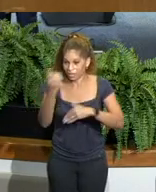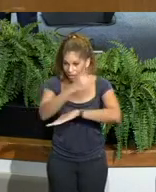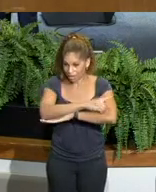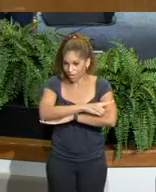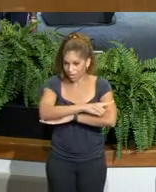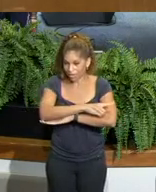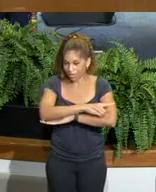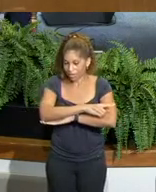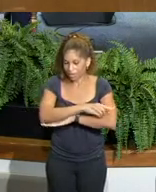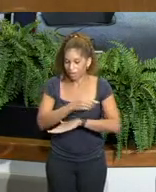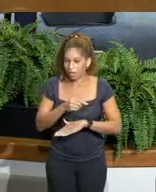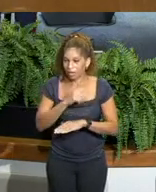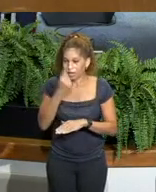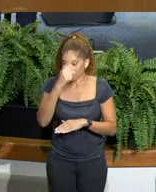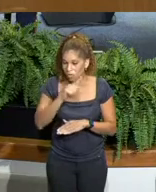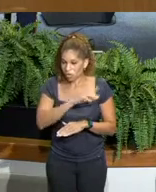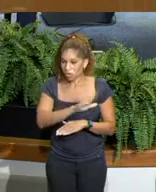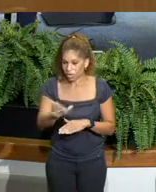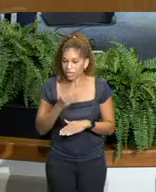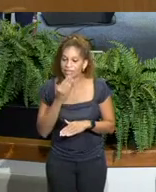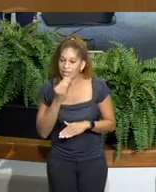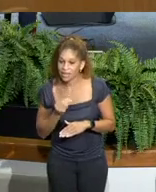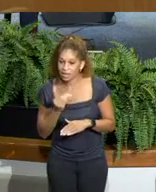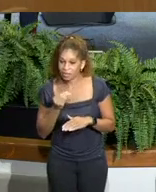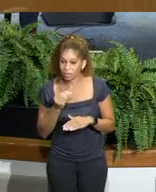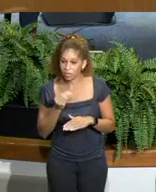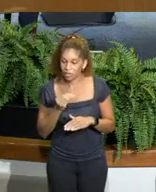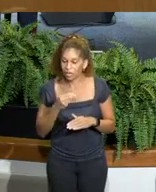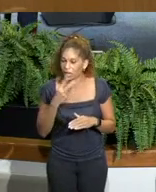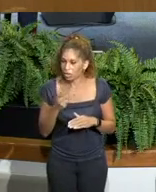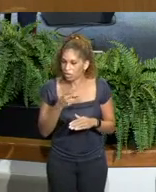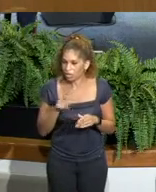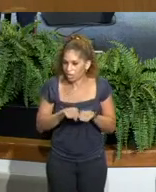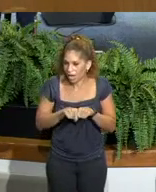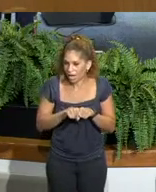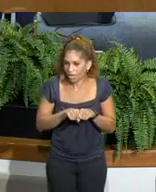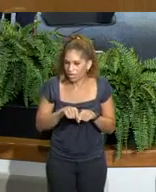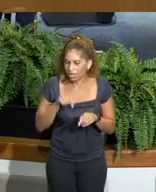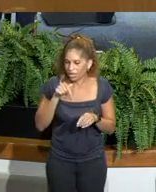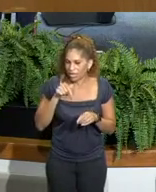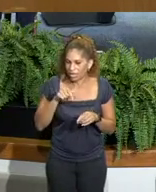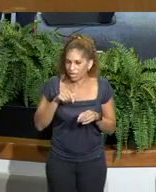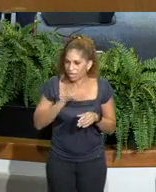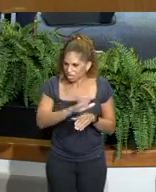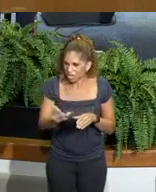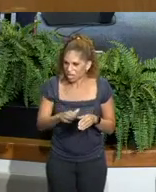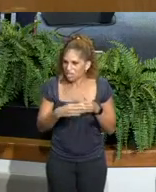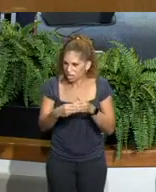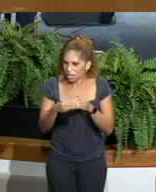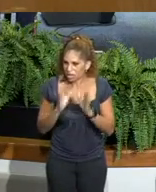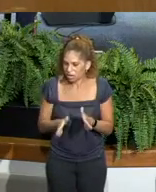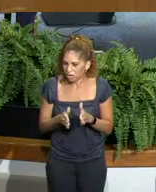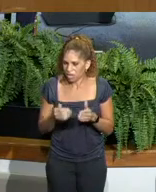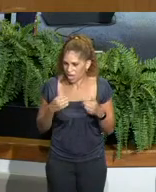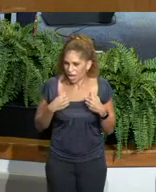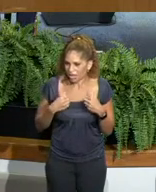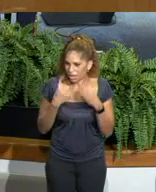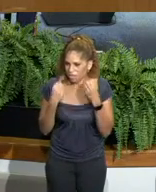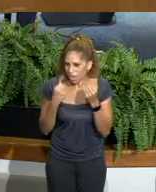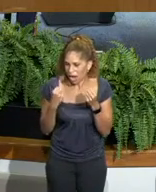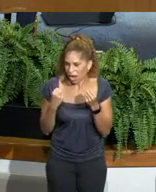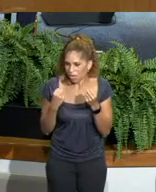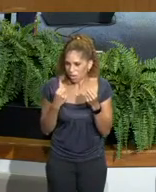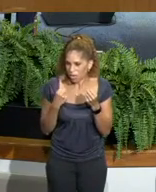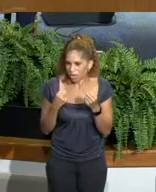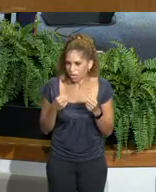And for these Hebrews, it looked like this nonviolent group of people, their authoritarian leaders had the power and they had an